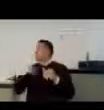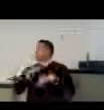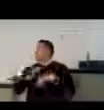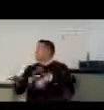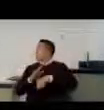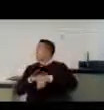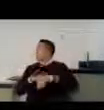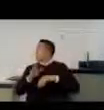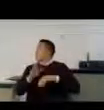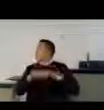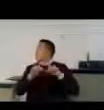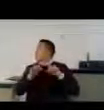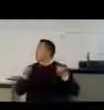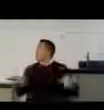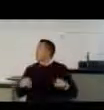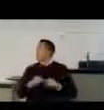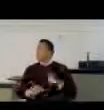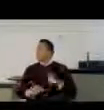screen.